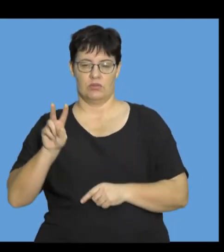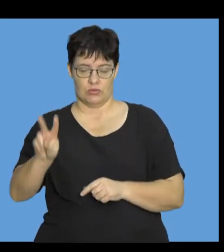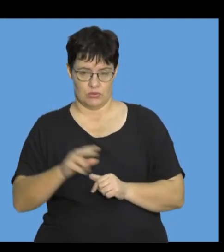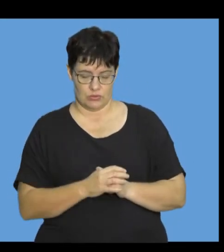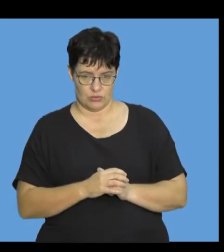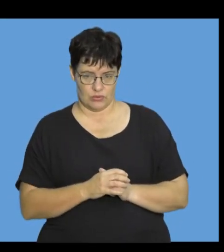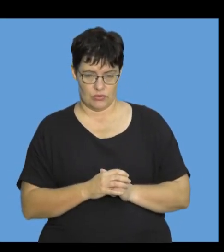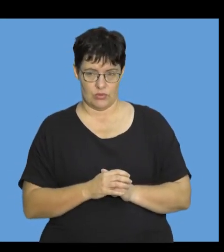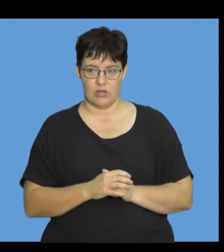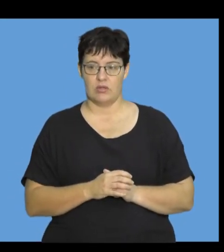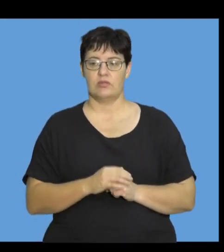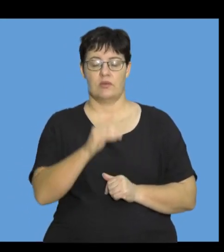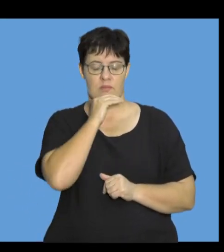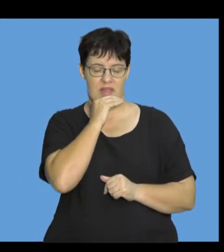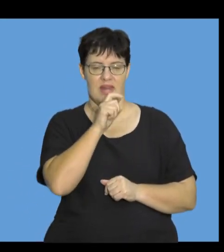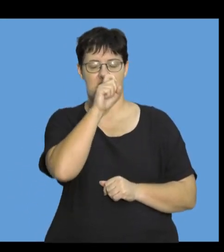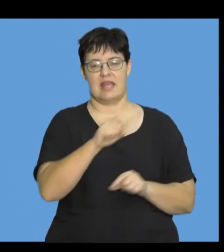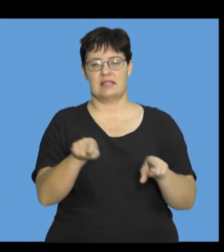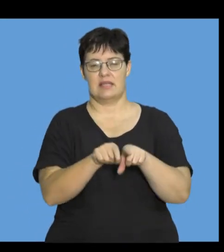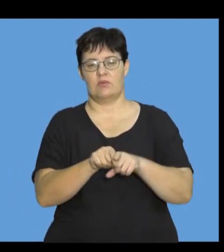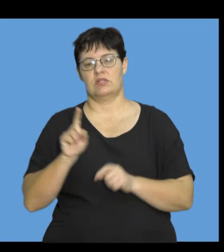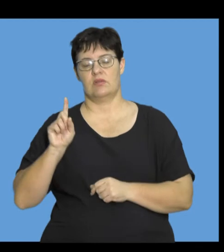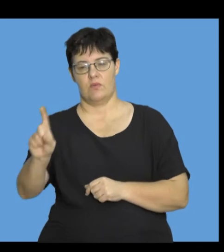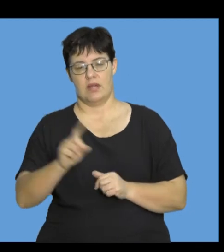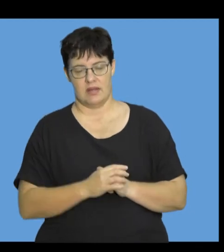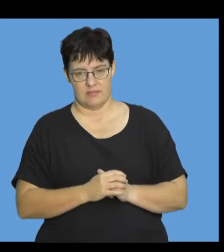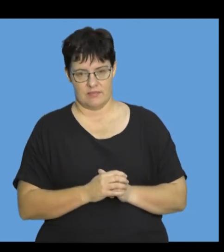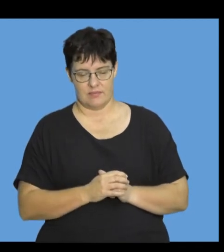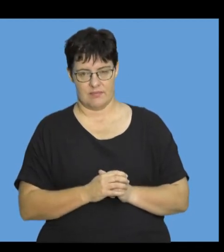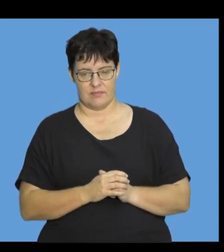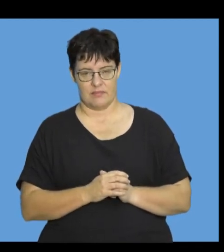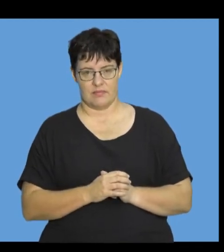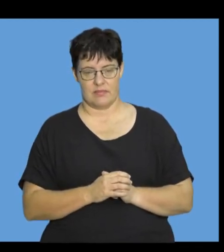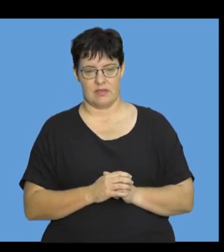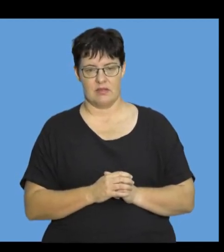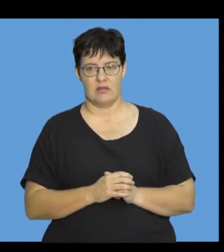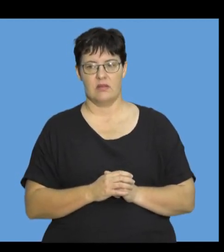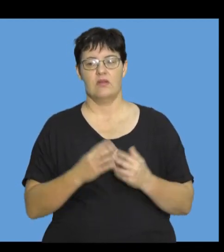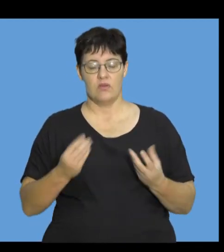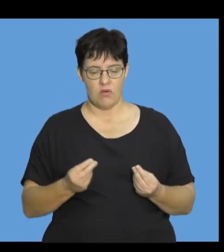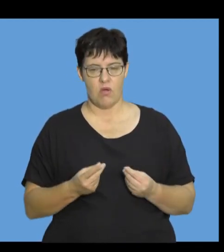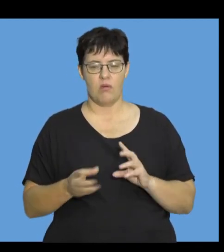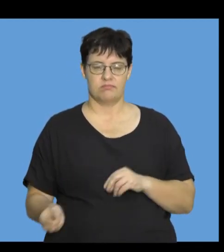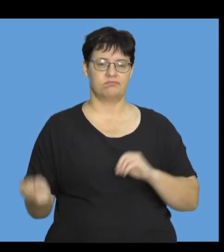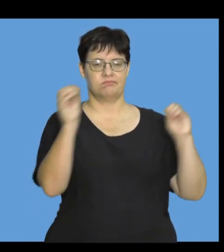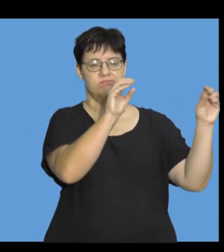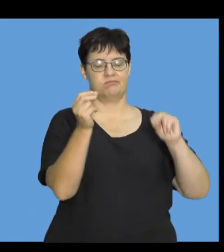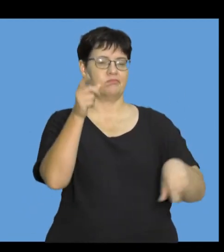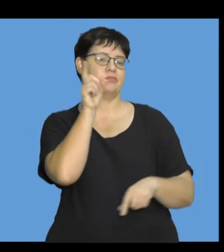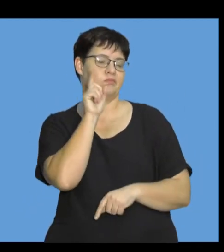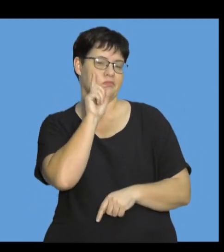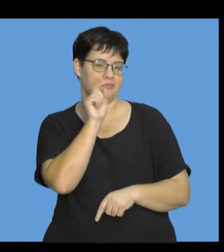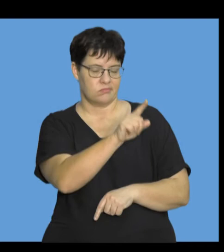it's 2x equals to 2, and then x equals to 1. And then you can always